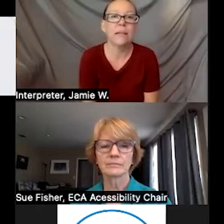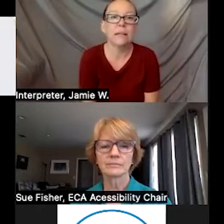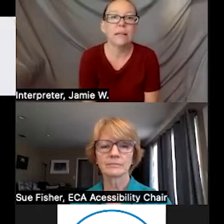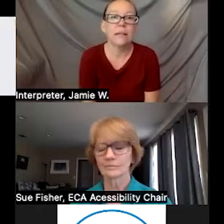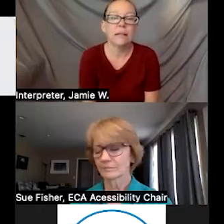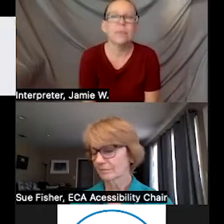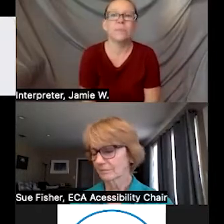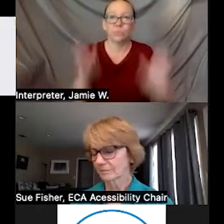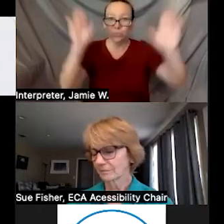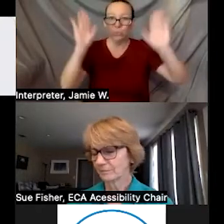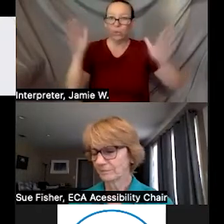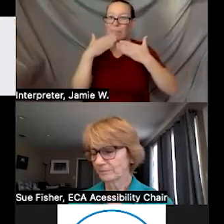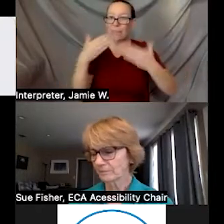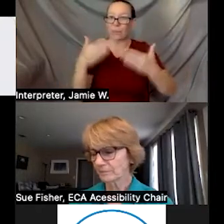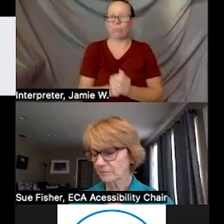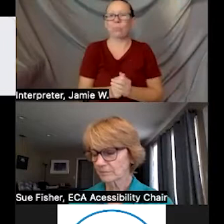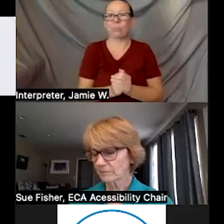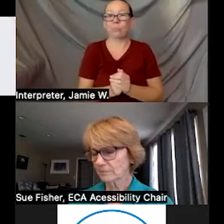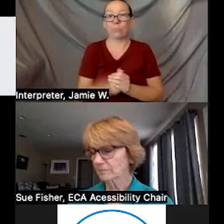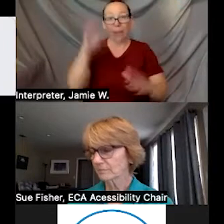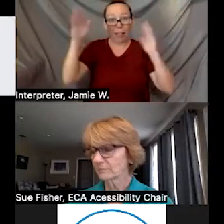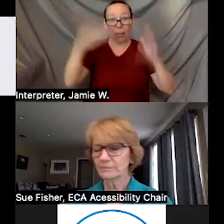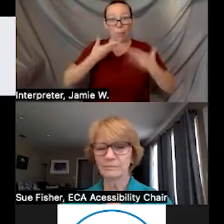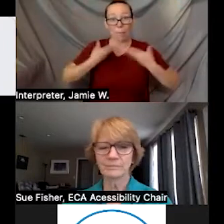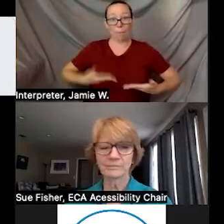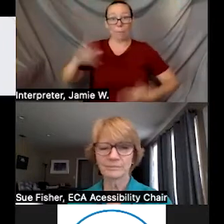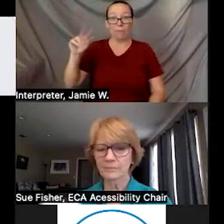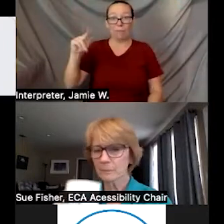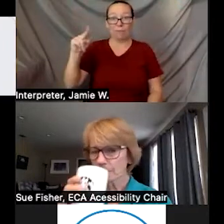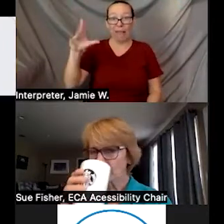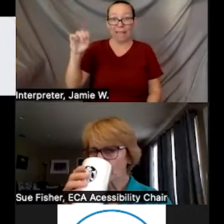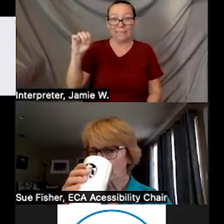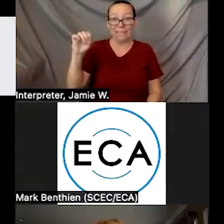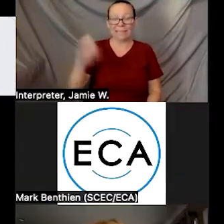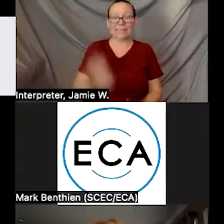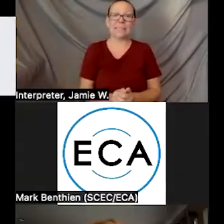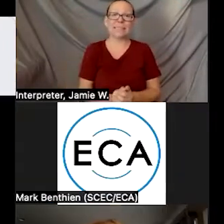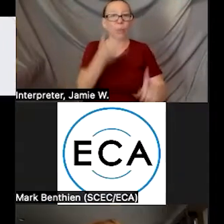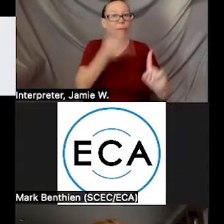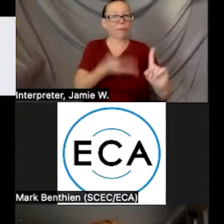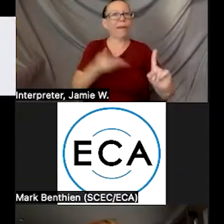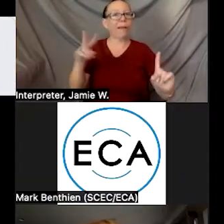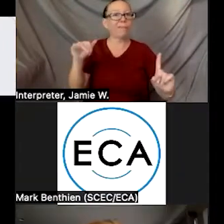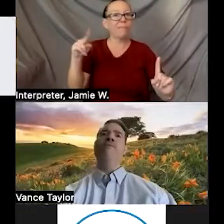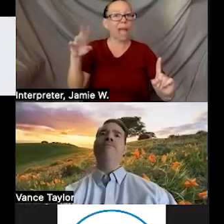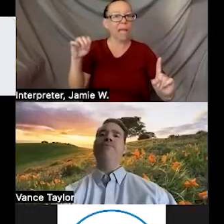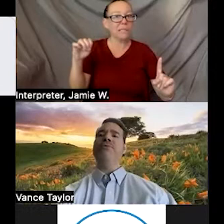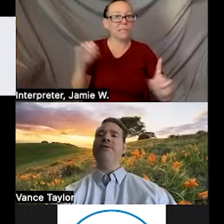Excellent. Great. Thank you. So hey, I'm Vance Taylor, and I'm glad to be here. I appreciate everybody being on. I'm a quick one to say